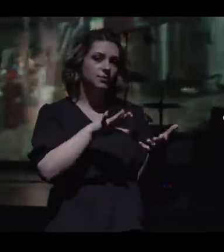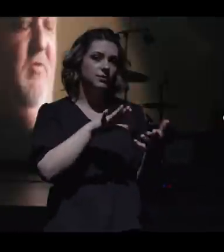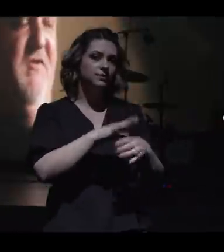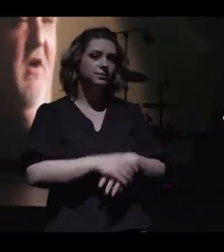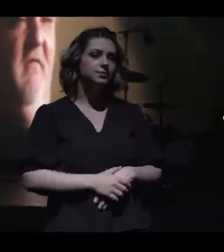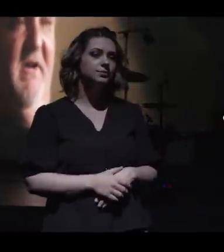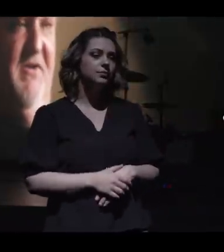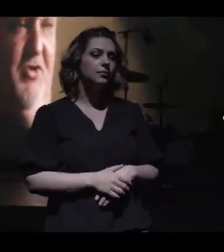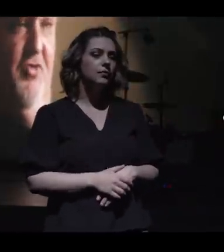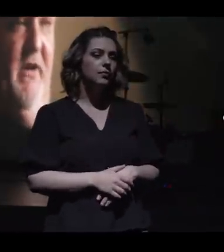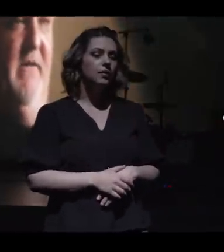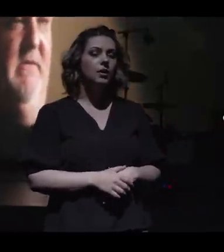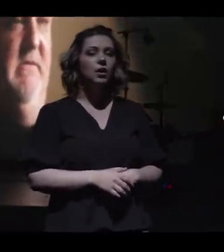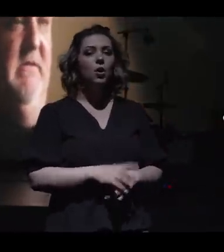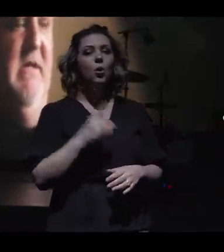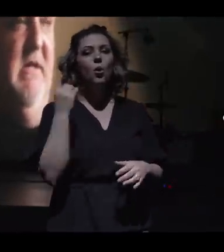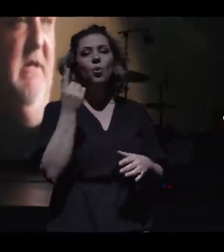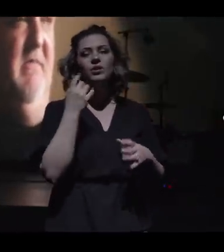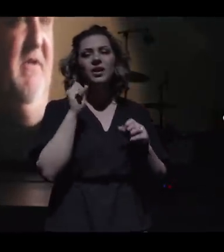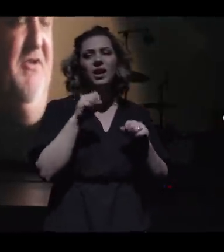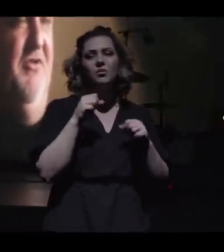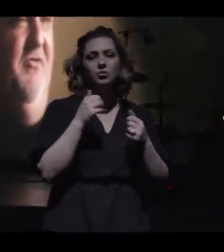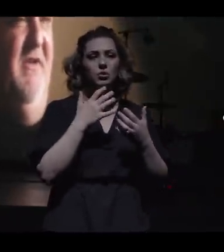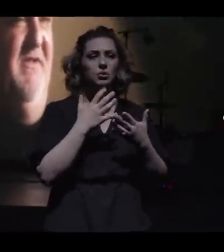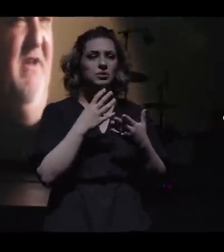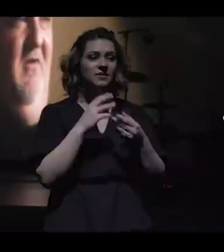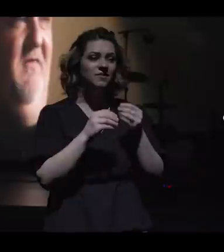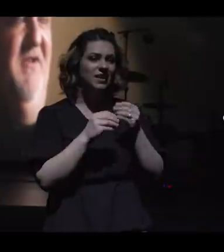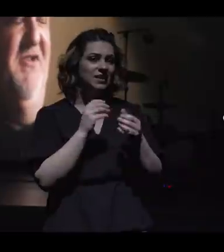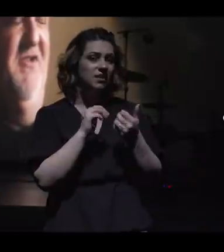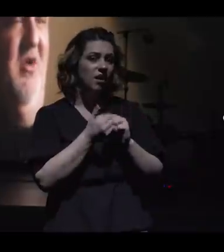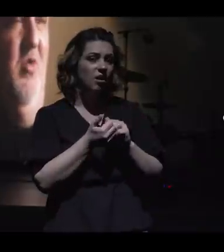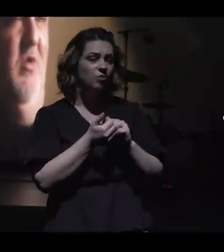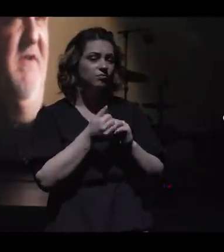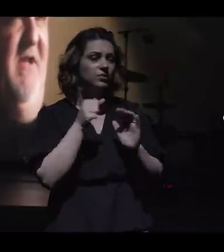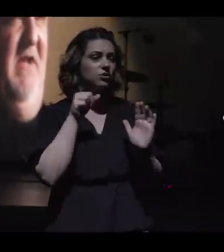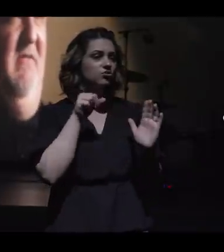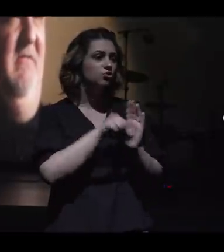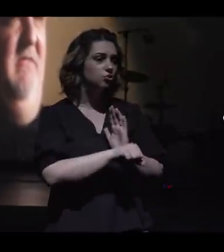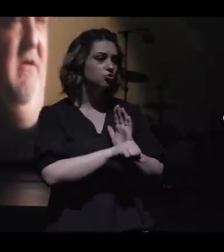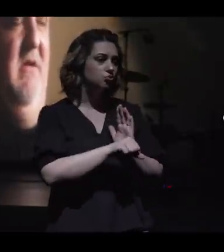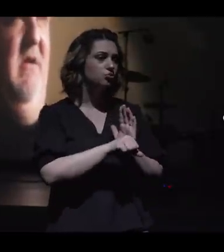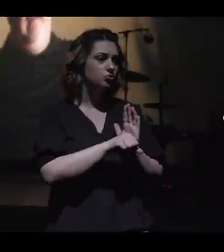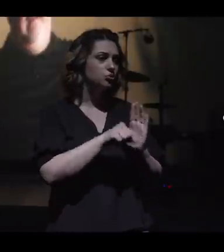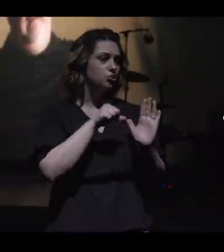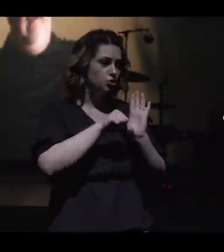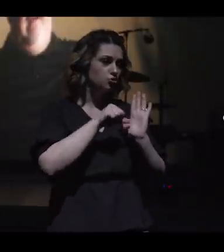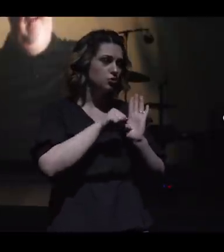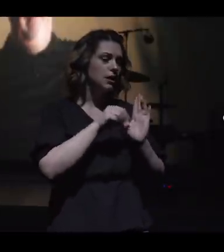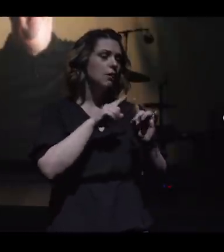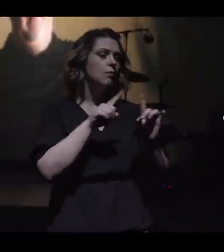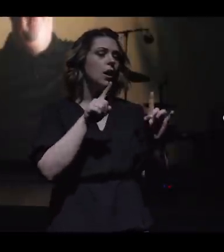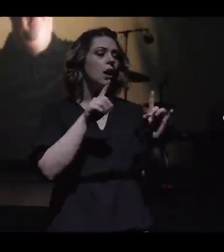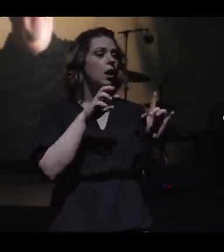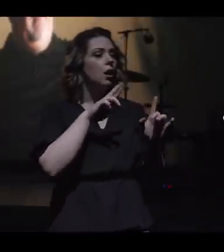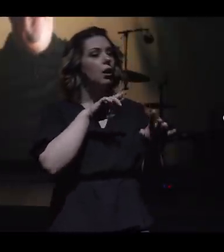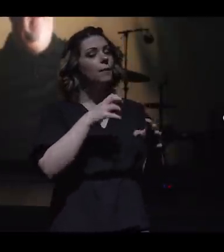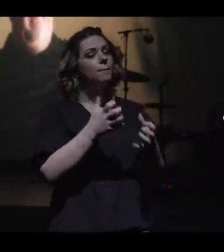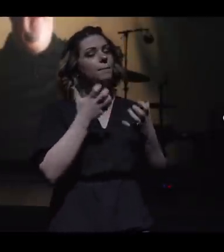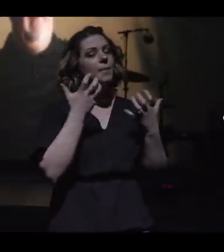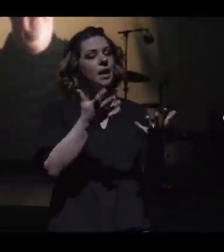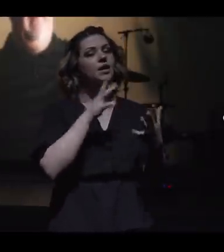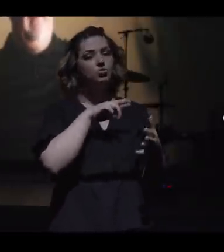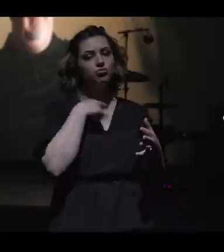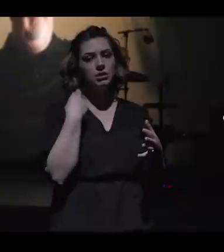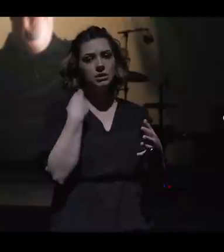can resolve it is surgery. But the surgery itself is so risky. I looked at my